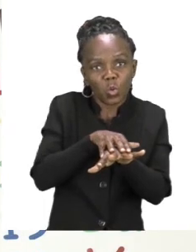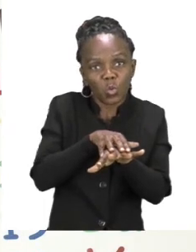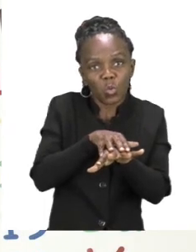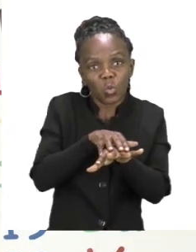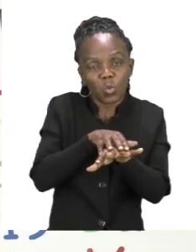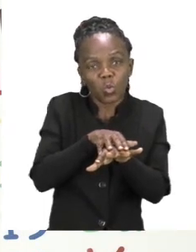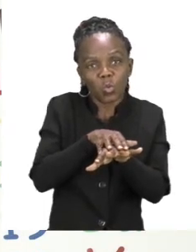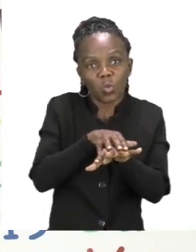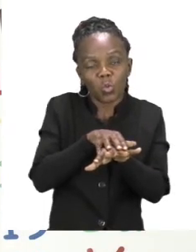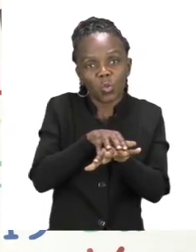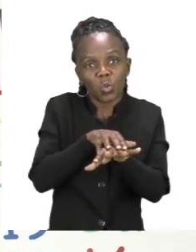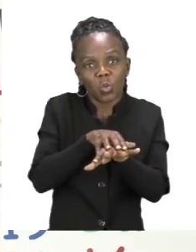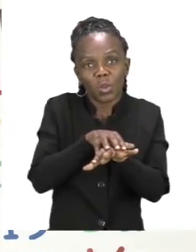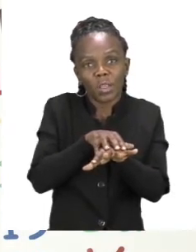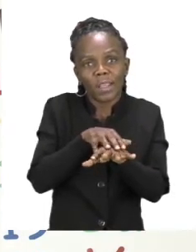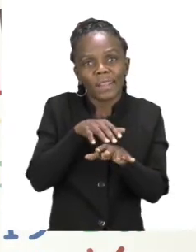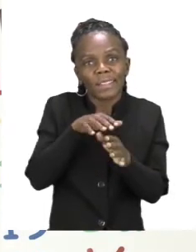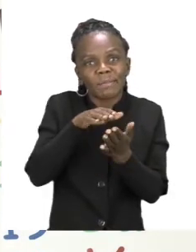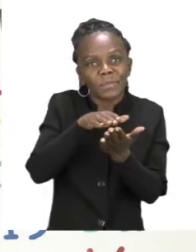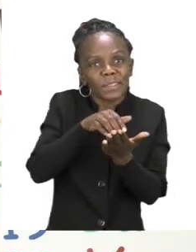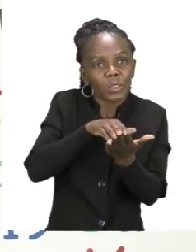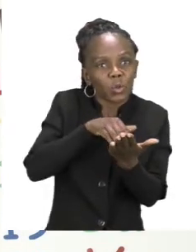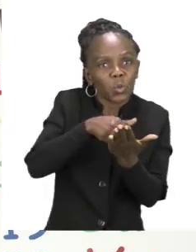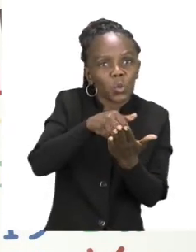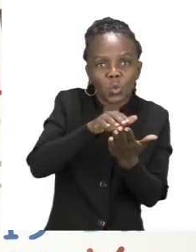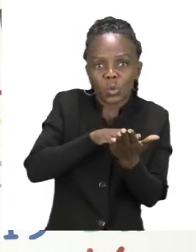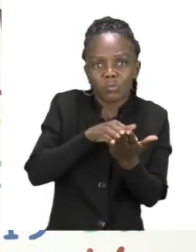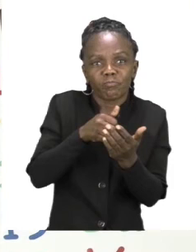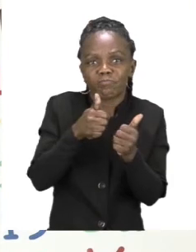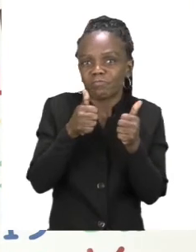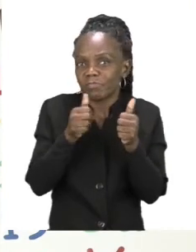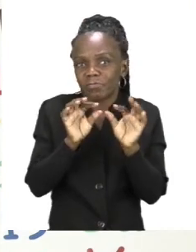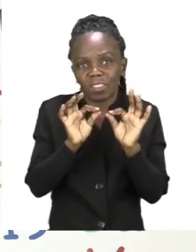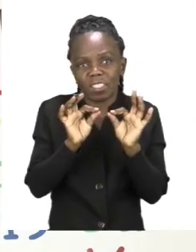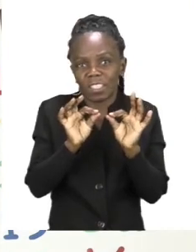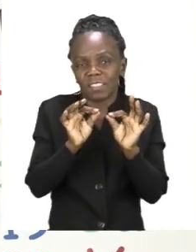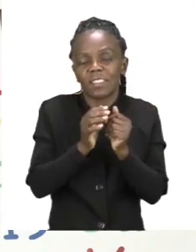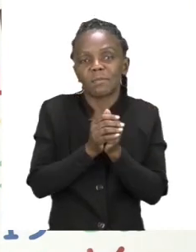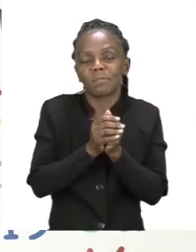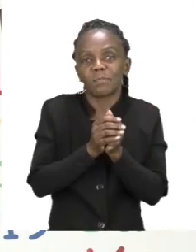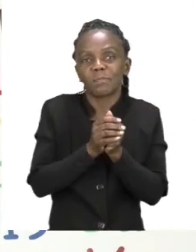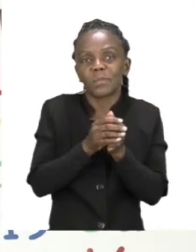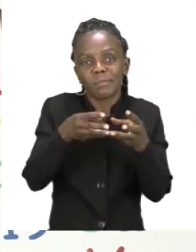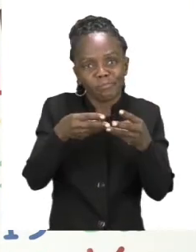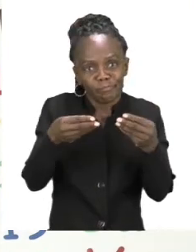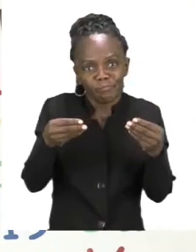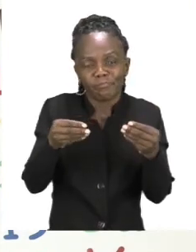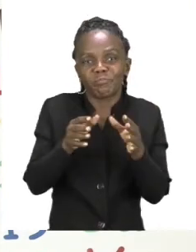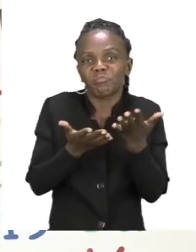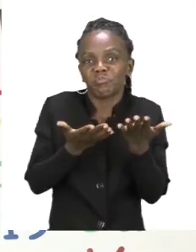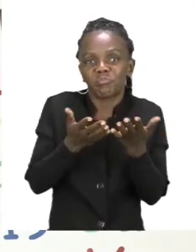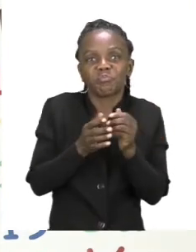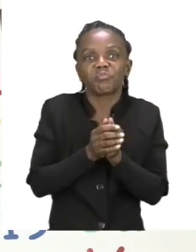all over where you want to stick, and I'll see you just now when I'm done with mine and you are done with yours. We'll be